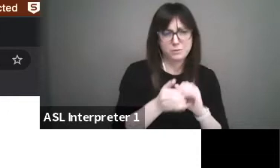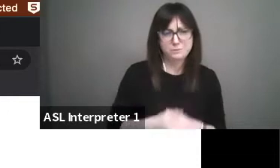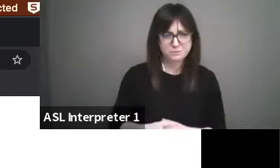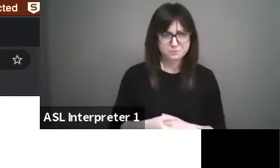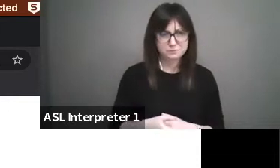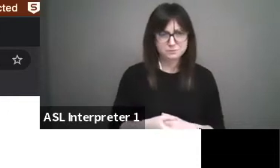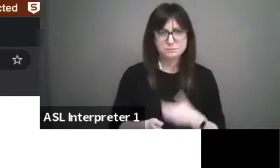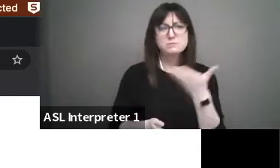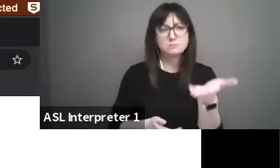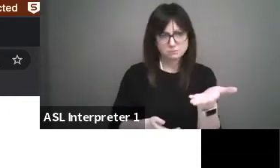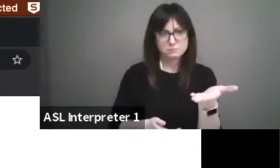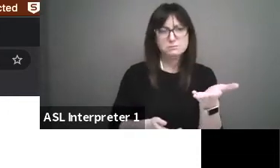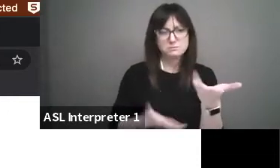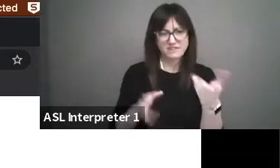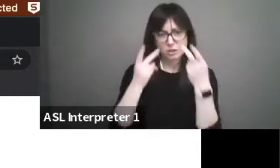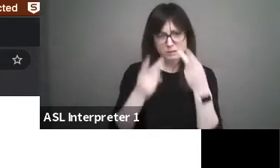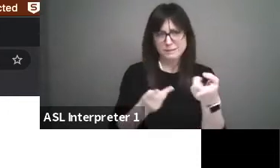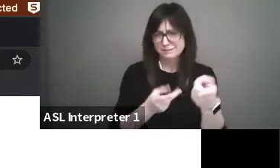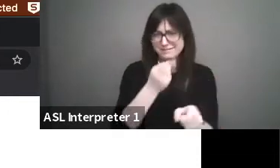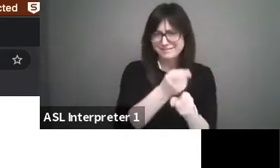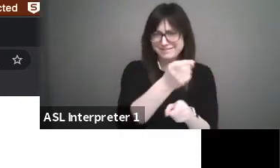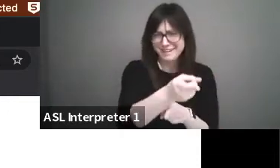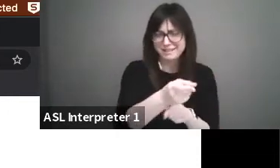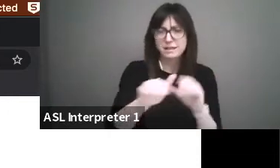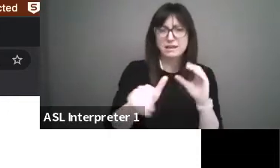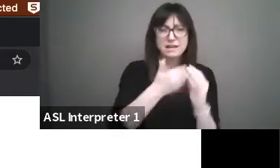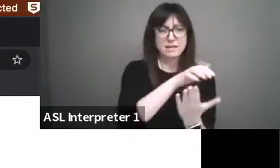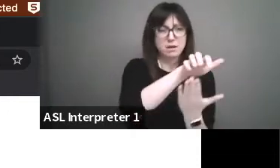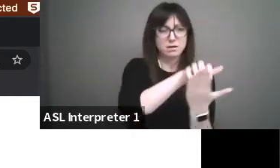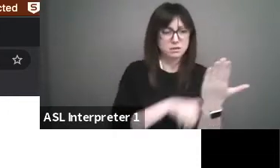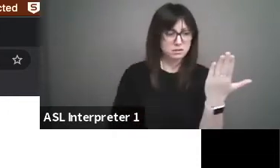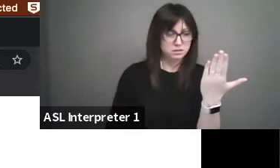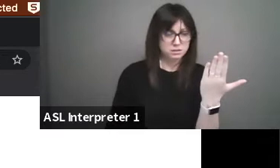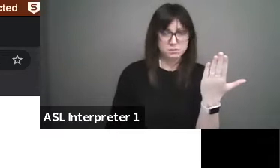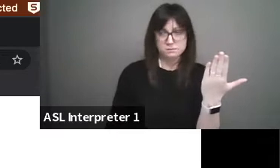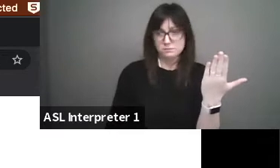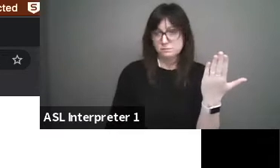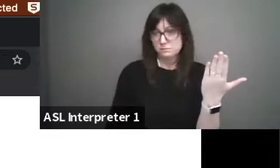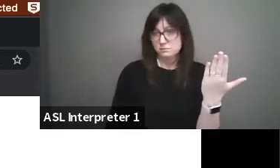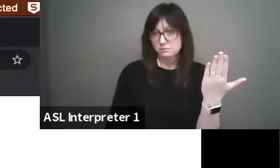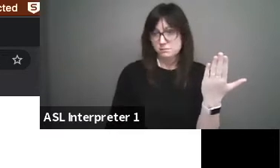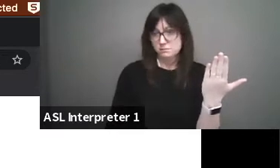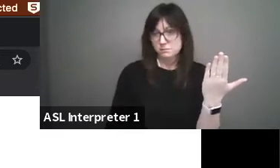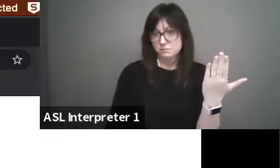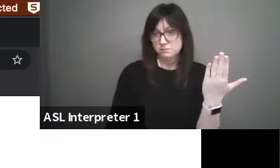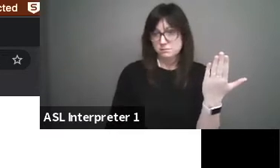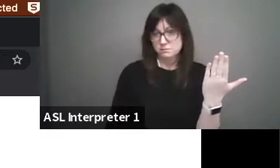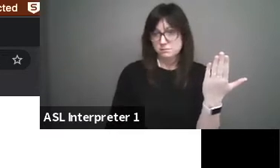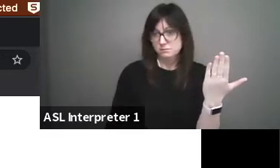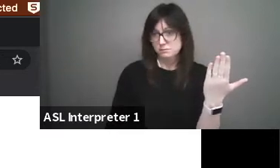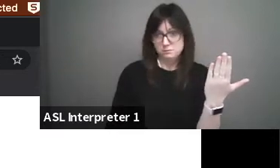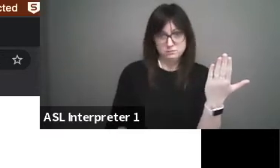And we've all seen things like this, right? An email that has a lot of text that is maybe discussing